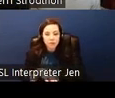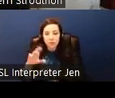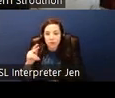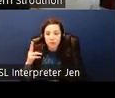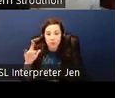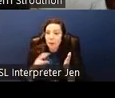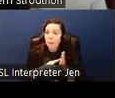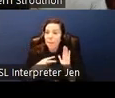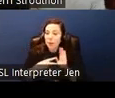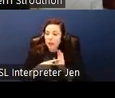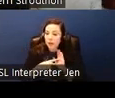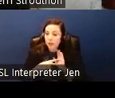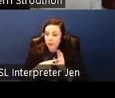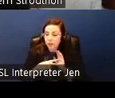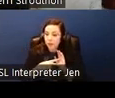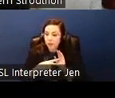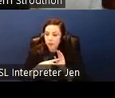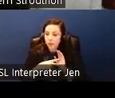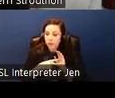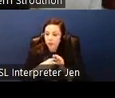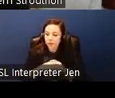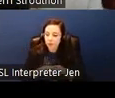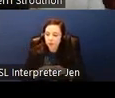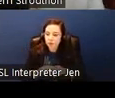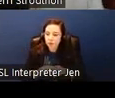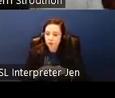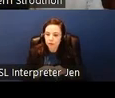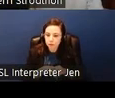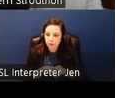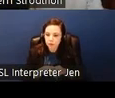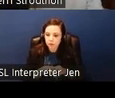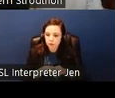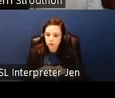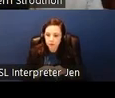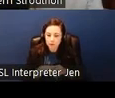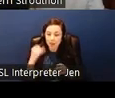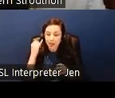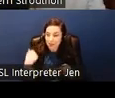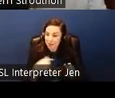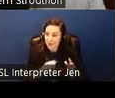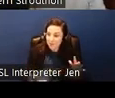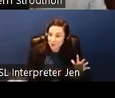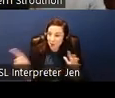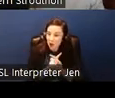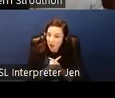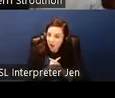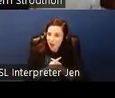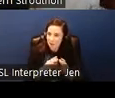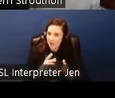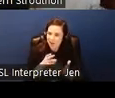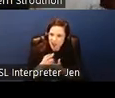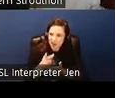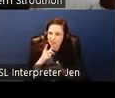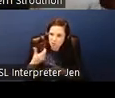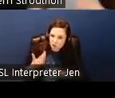Authenticity, meaning that when we show up and our authenticity is respected, is that children have an invitation to